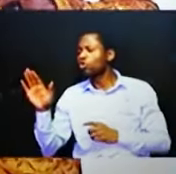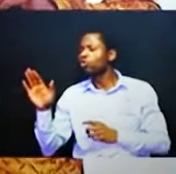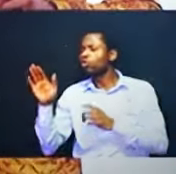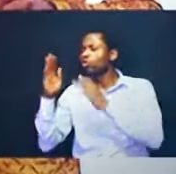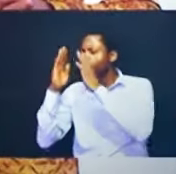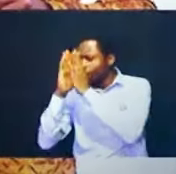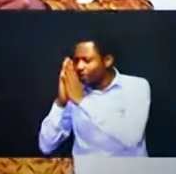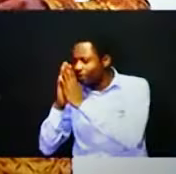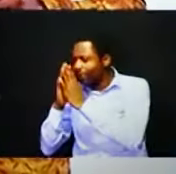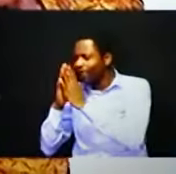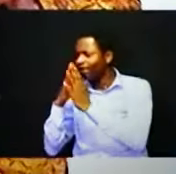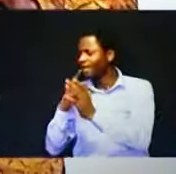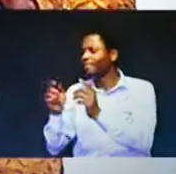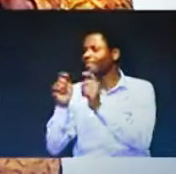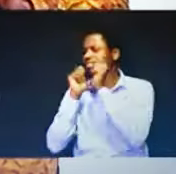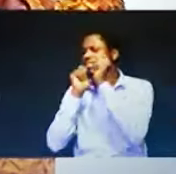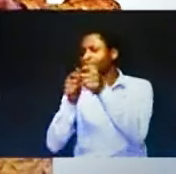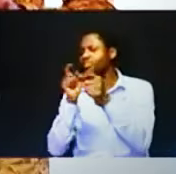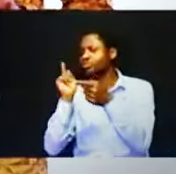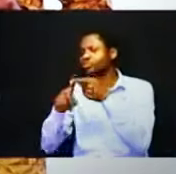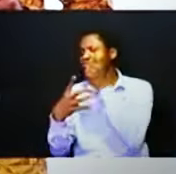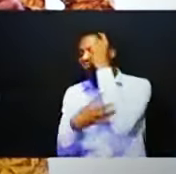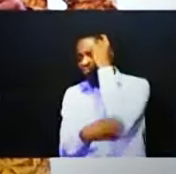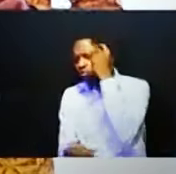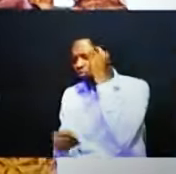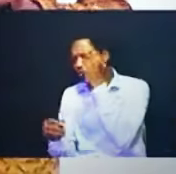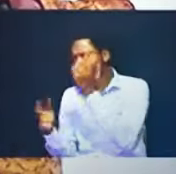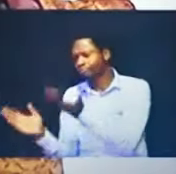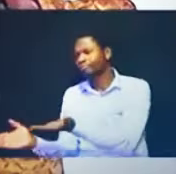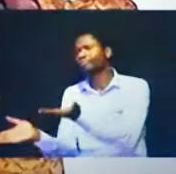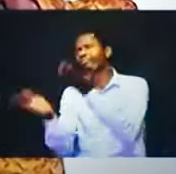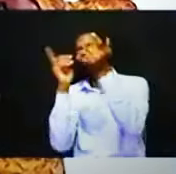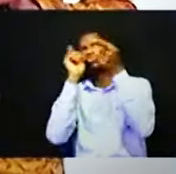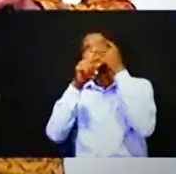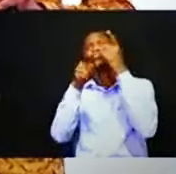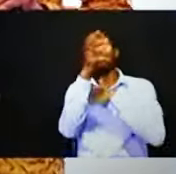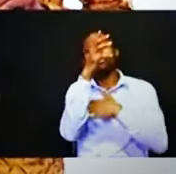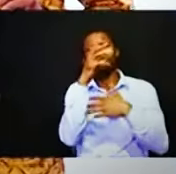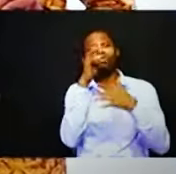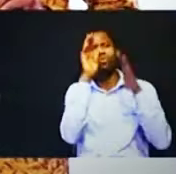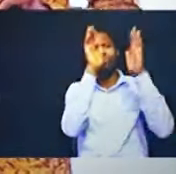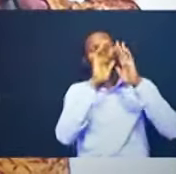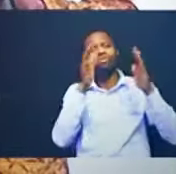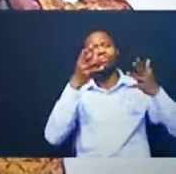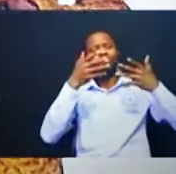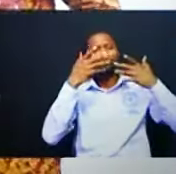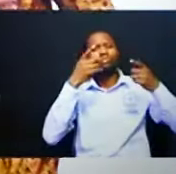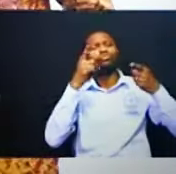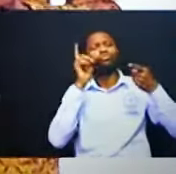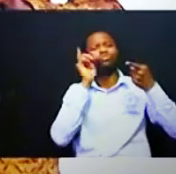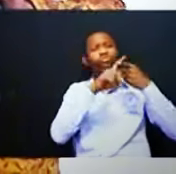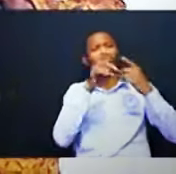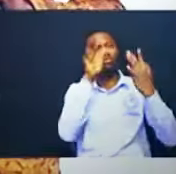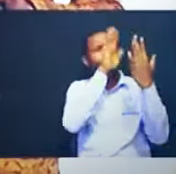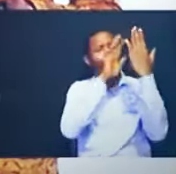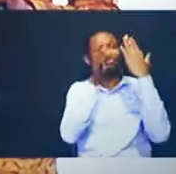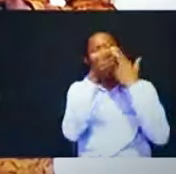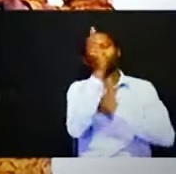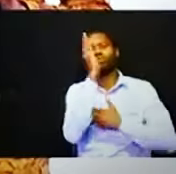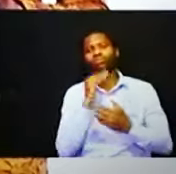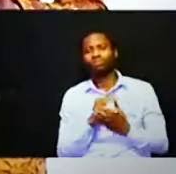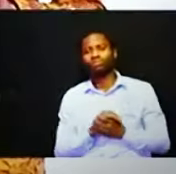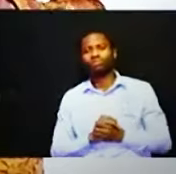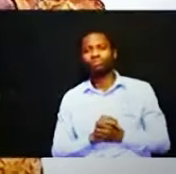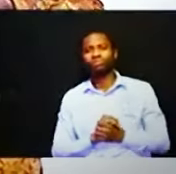memorial offering before God. Na unhun eni so adie pefe se onyankopon bofo eba ne nchen be se no se Cornelius na ohwe